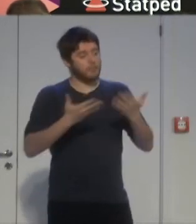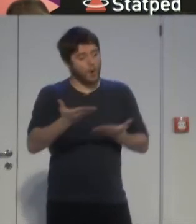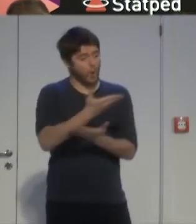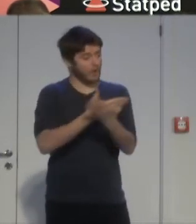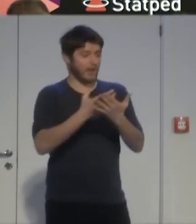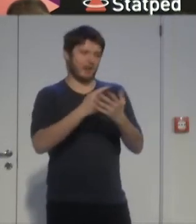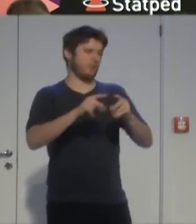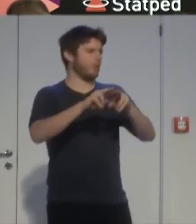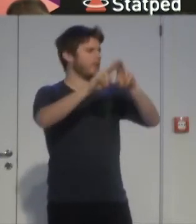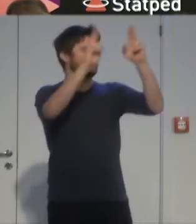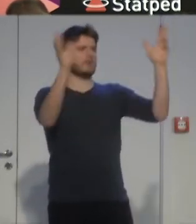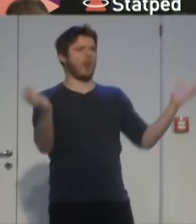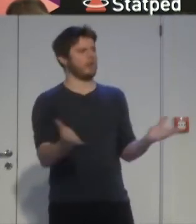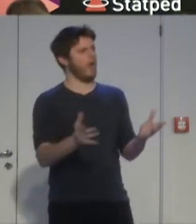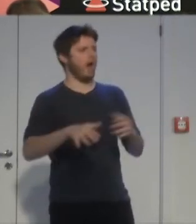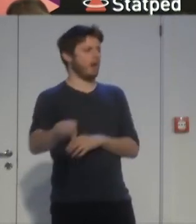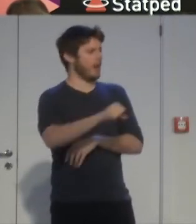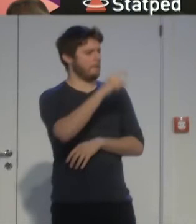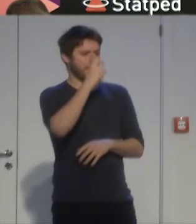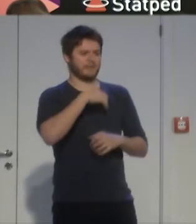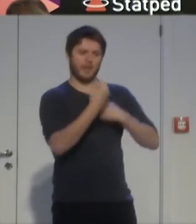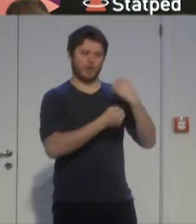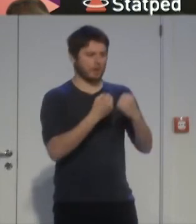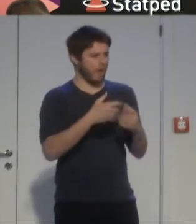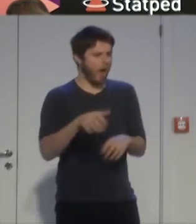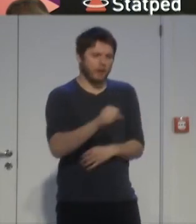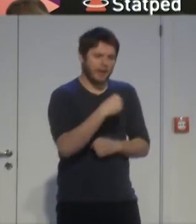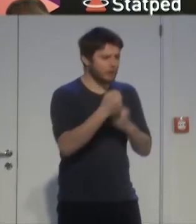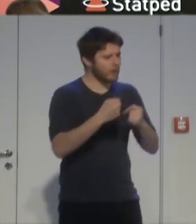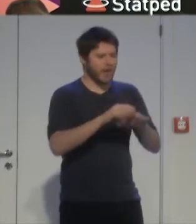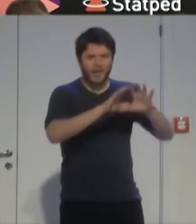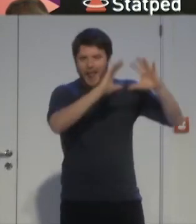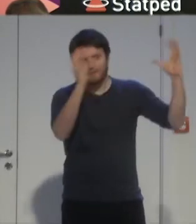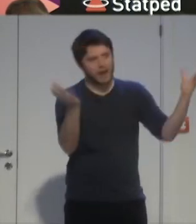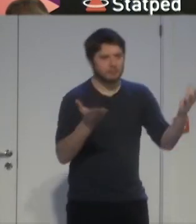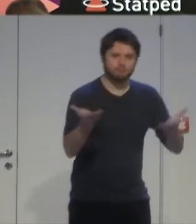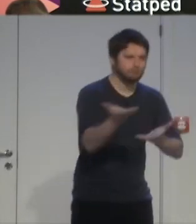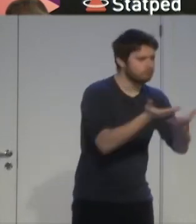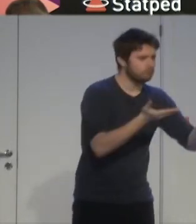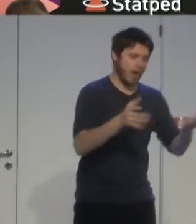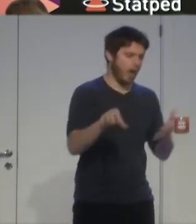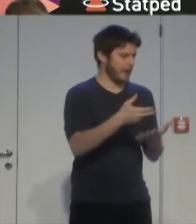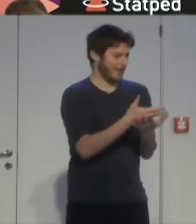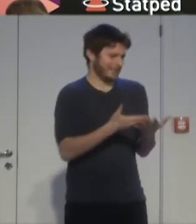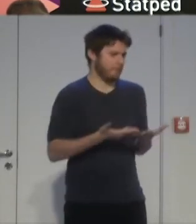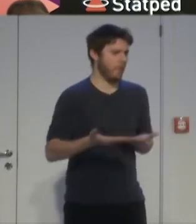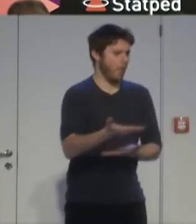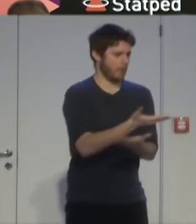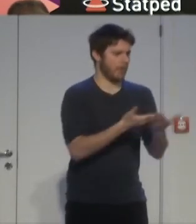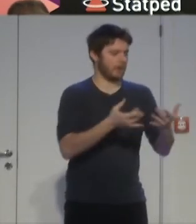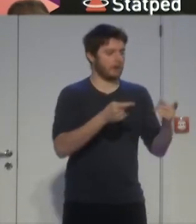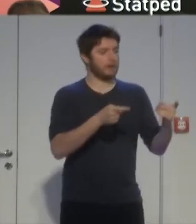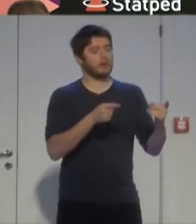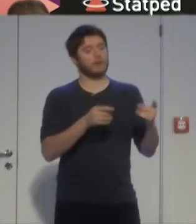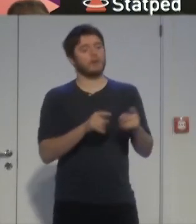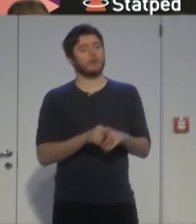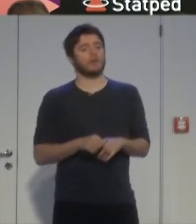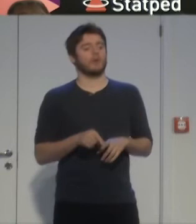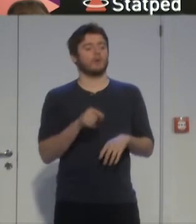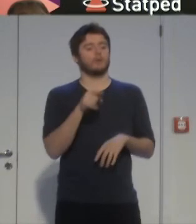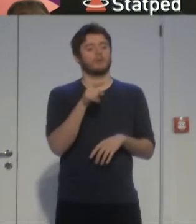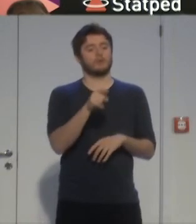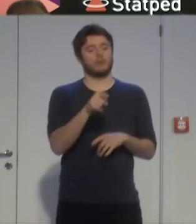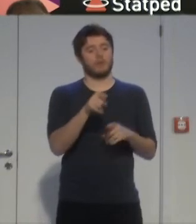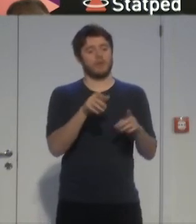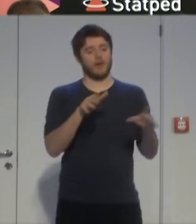activity. Everybody's doing it. Everybody's doing it everywhere in the world. It relates that to the atypical case